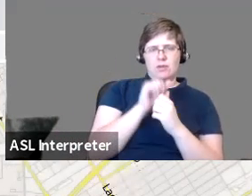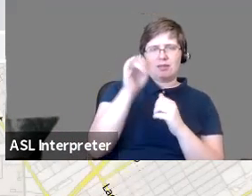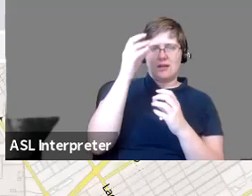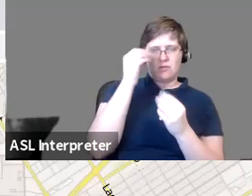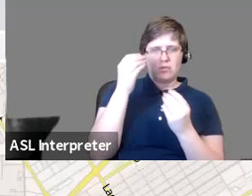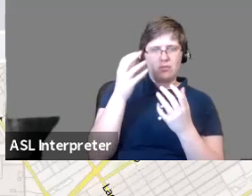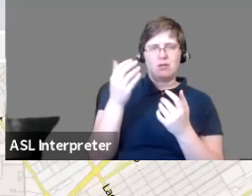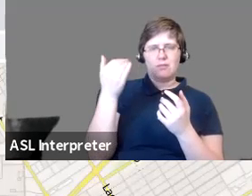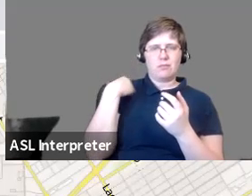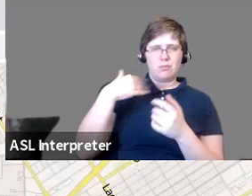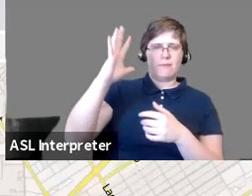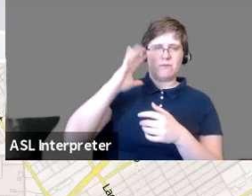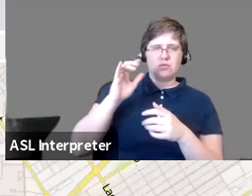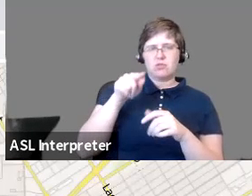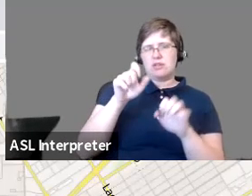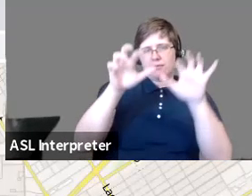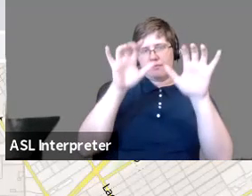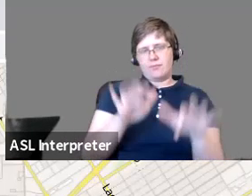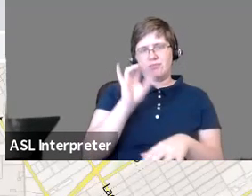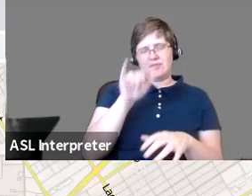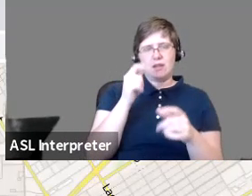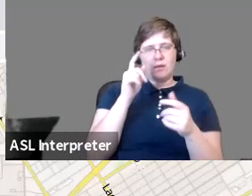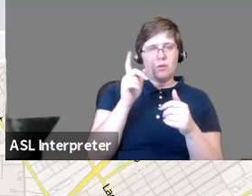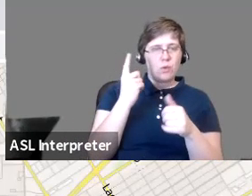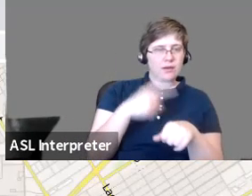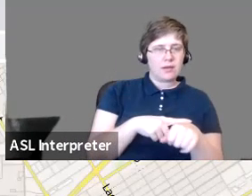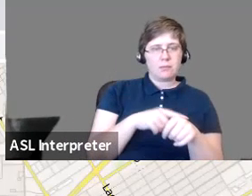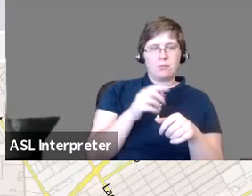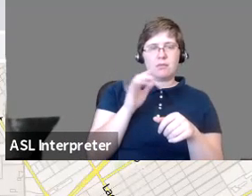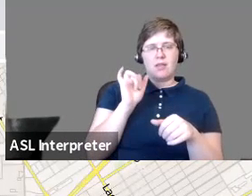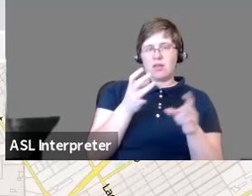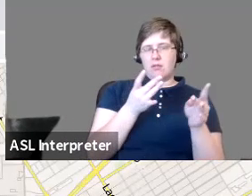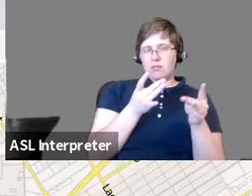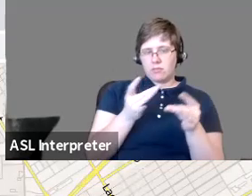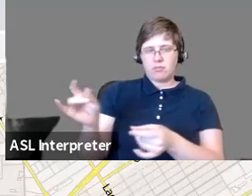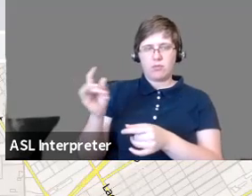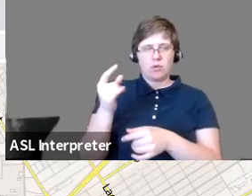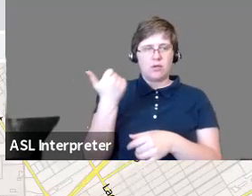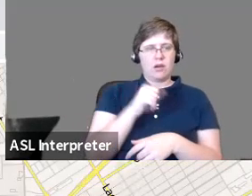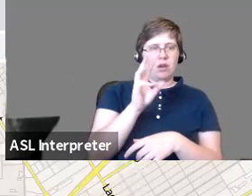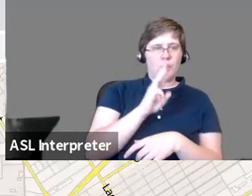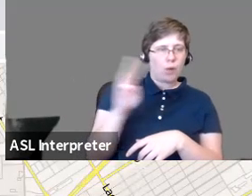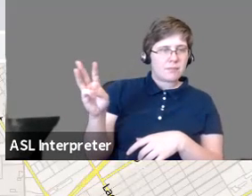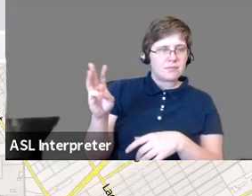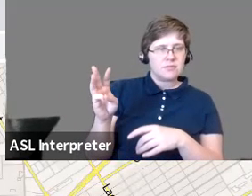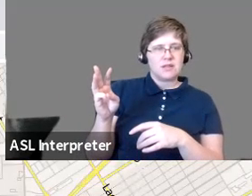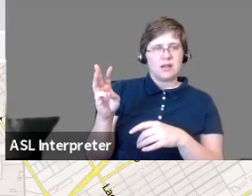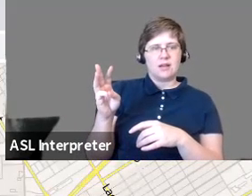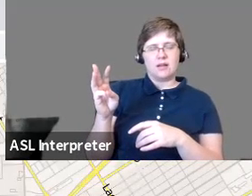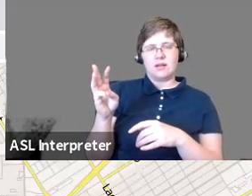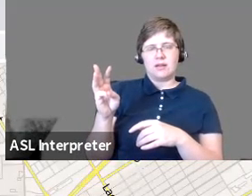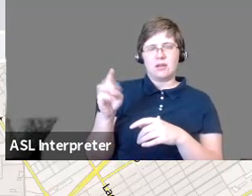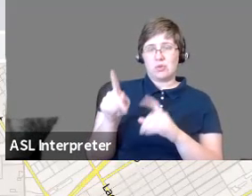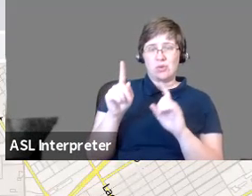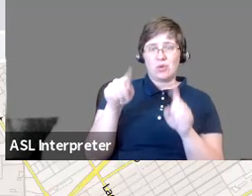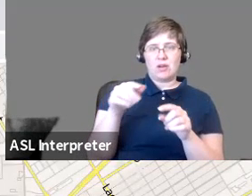entered before, so you just have to enter that information once and it flows to any website, including TARDA's, that you are going